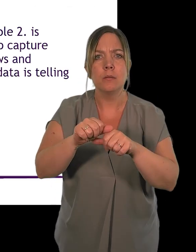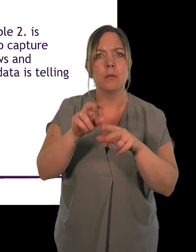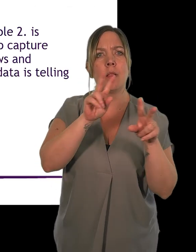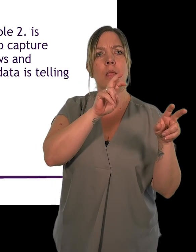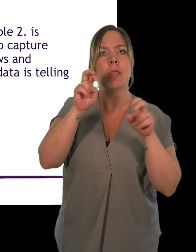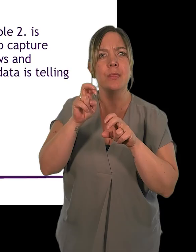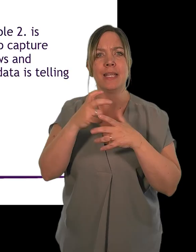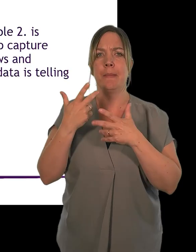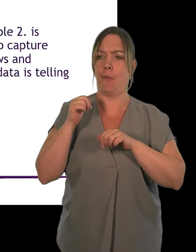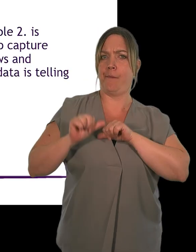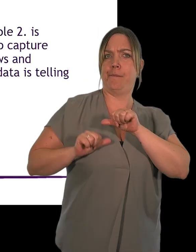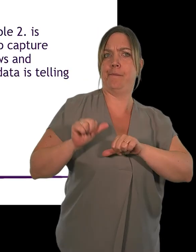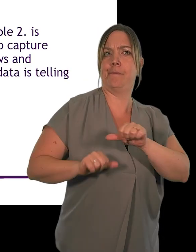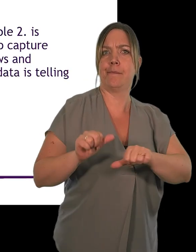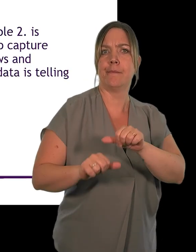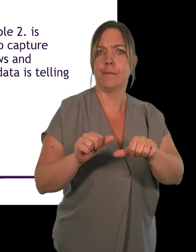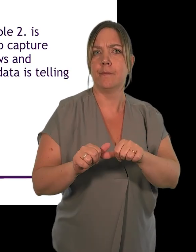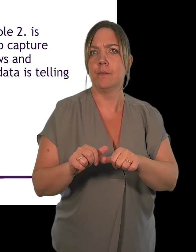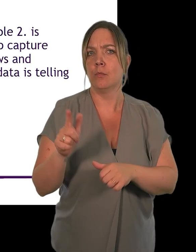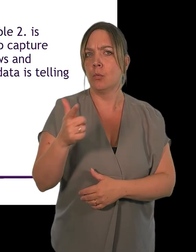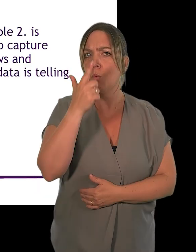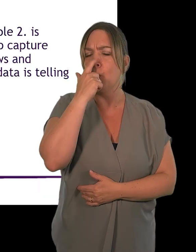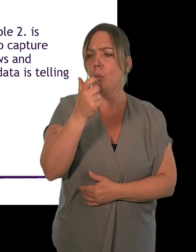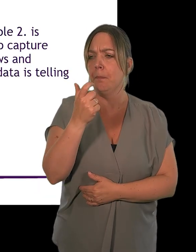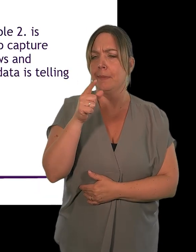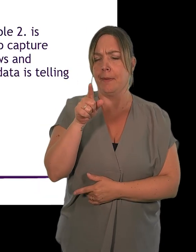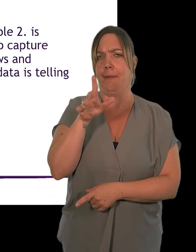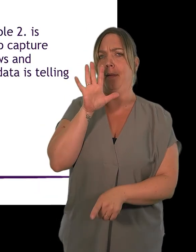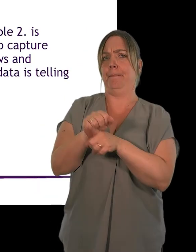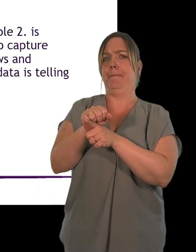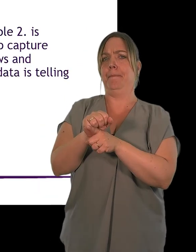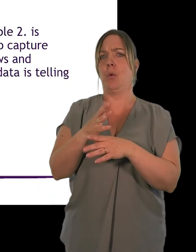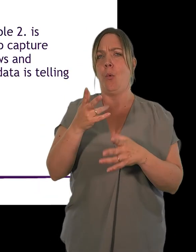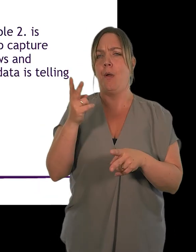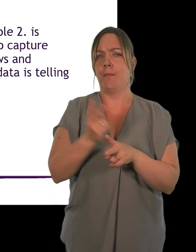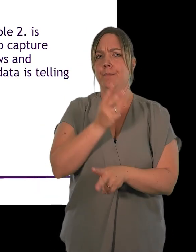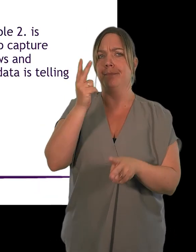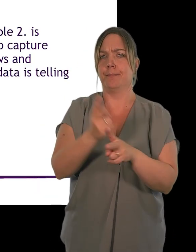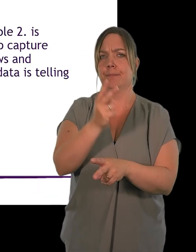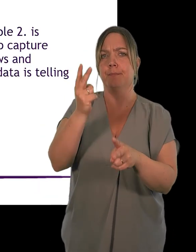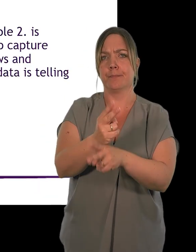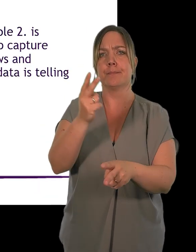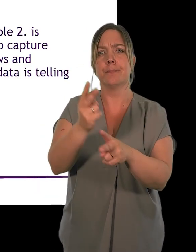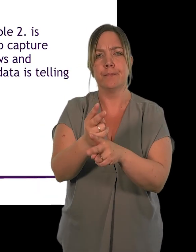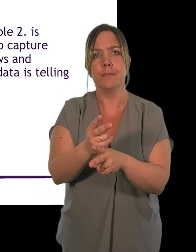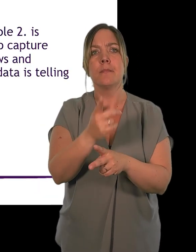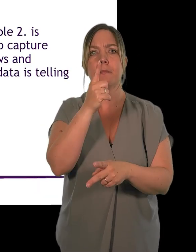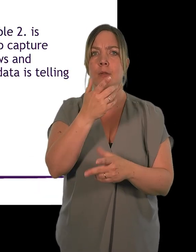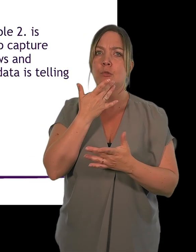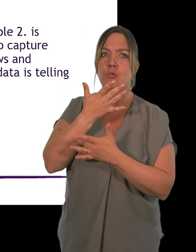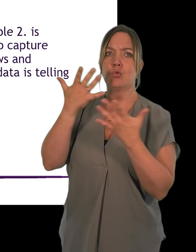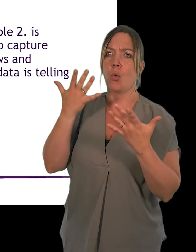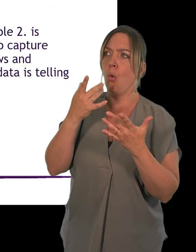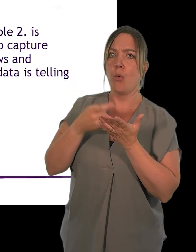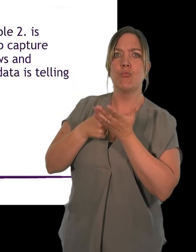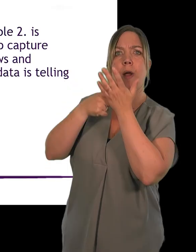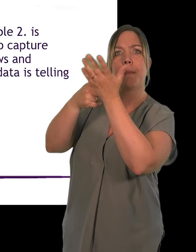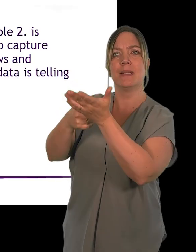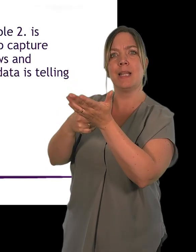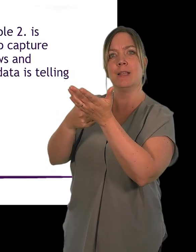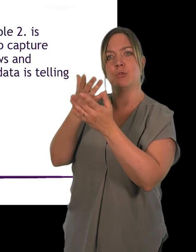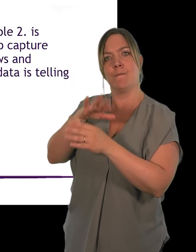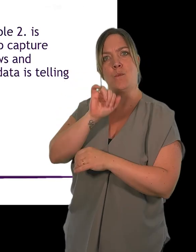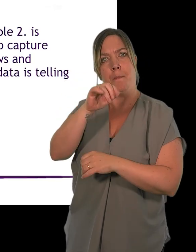be illuminated or occurring and present recommendations based on your findings.